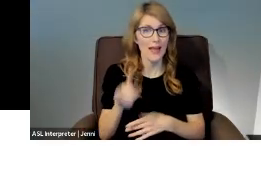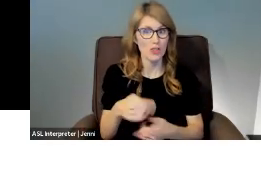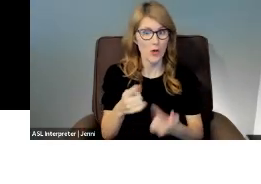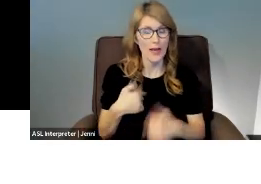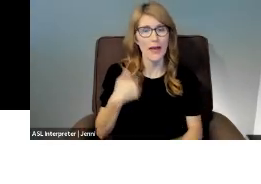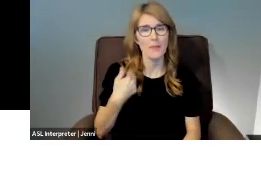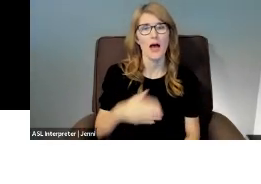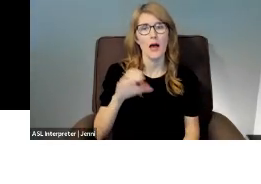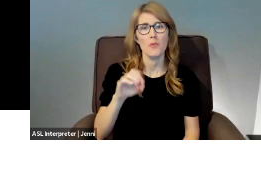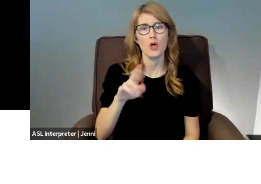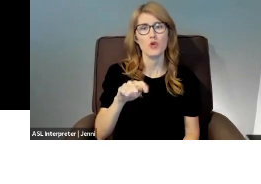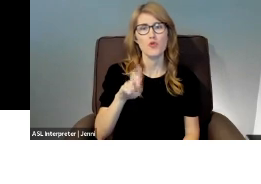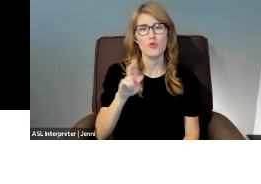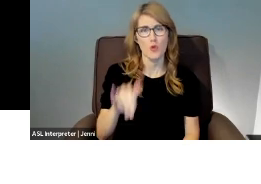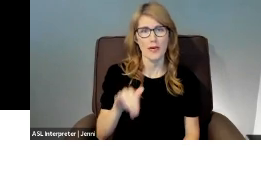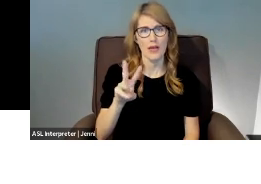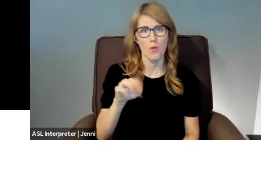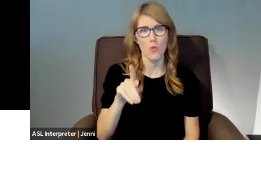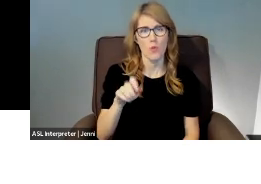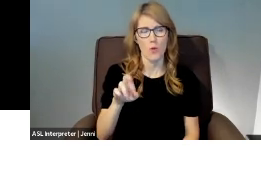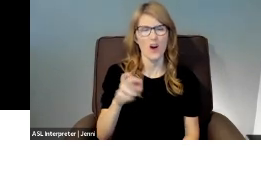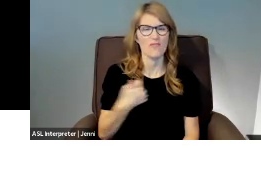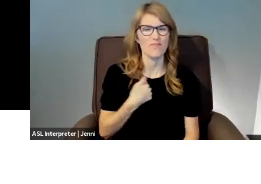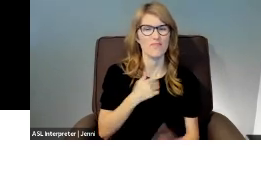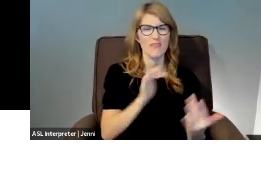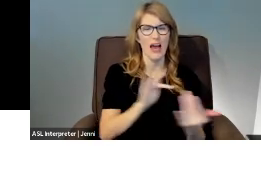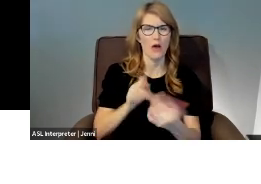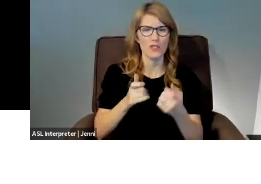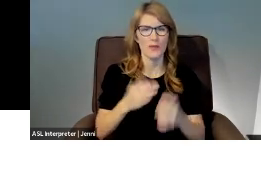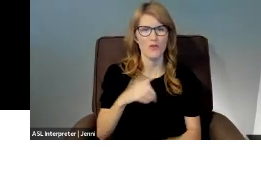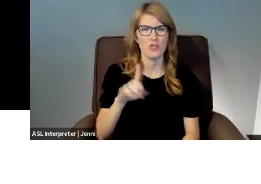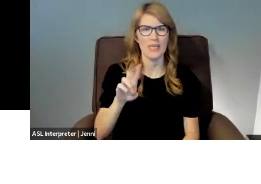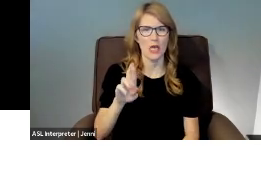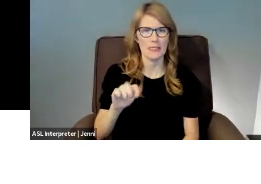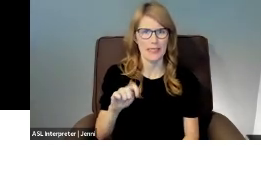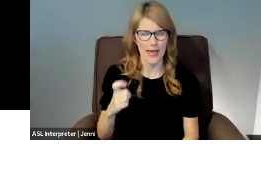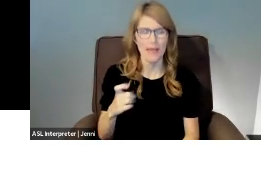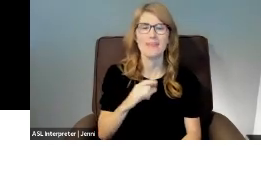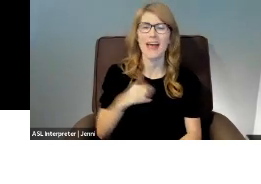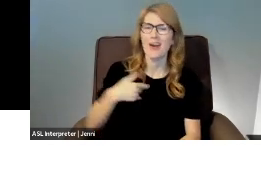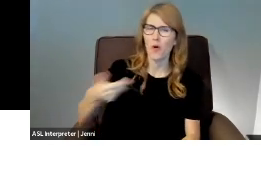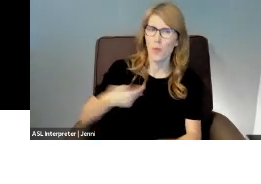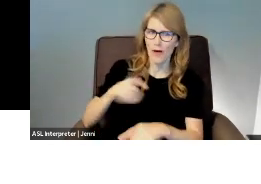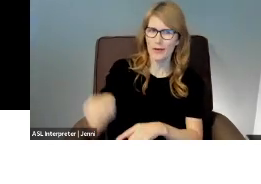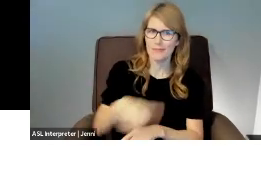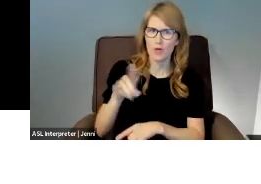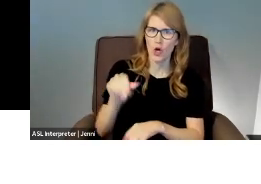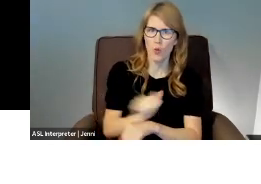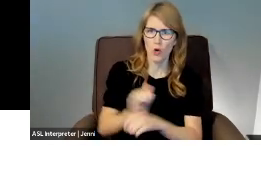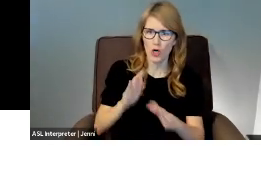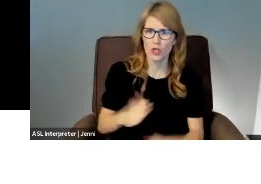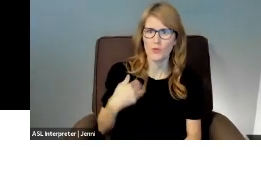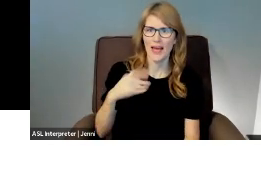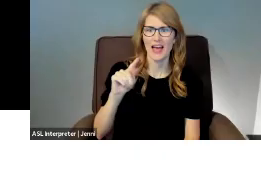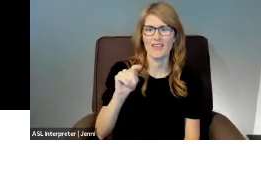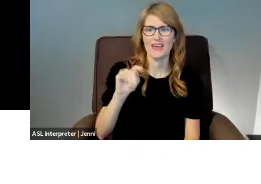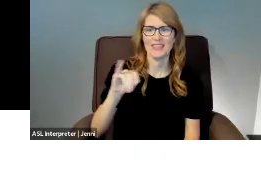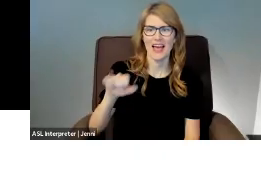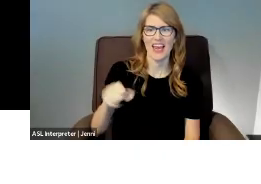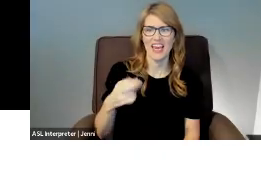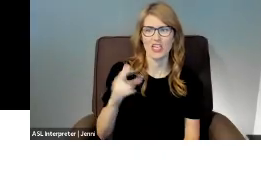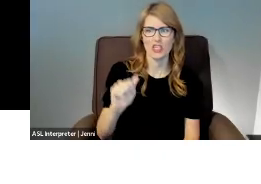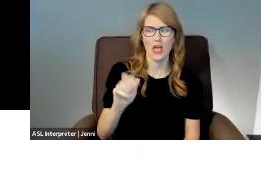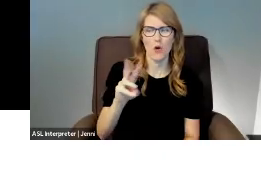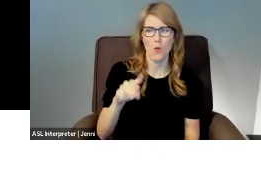I'm the Outreach Manager for Disability Rights Texas. And please also welcome my colleagues. Today we have Taisha Watts and Veronica Cortez,